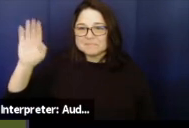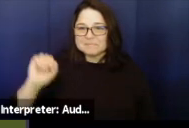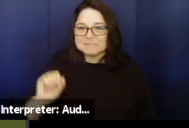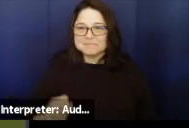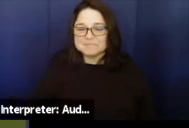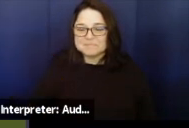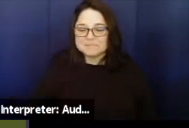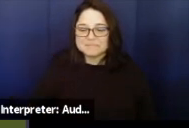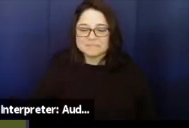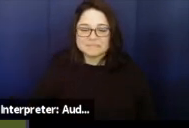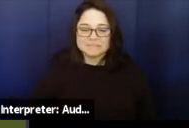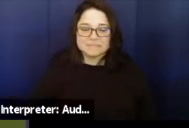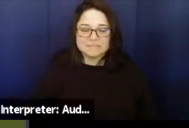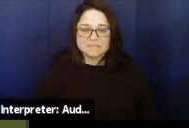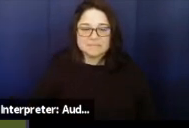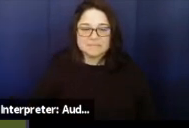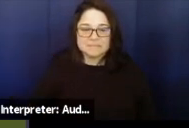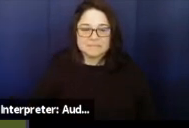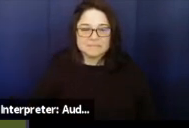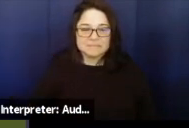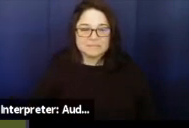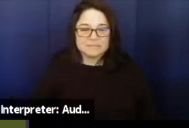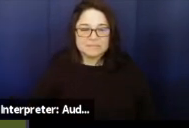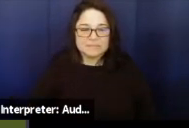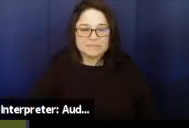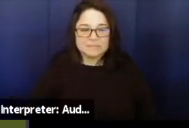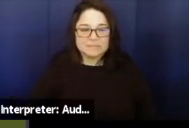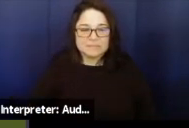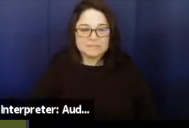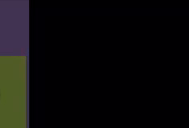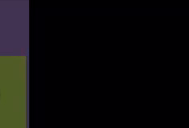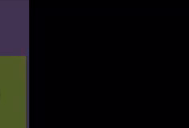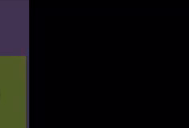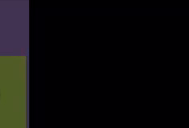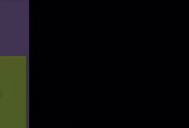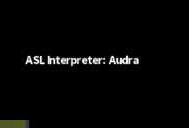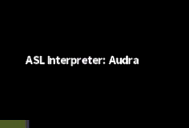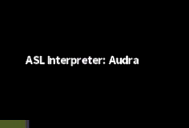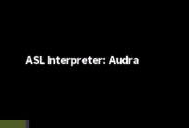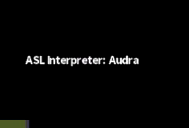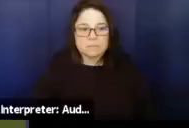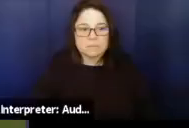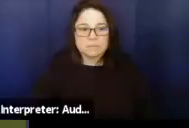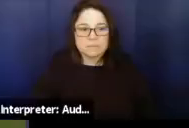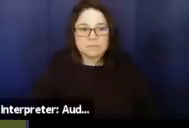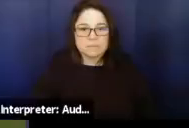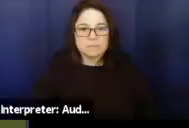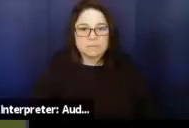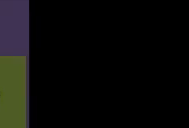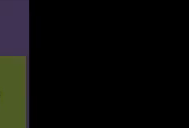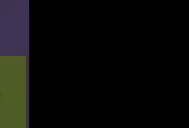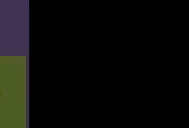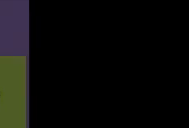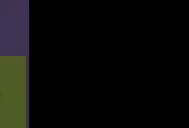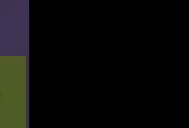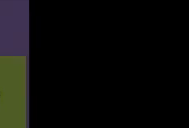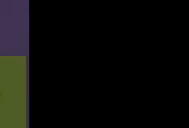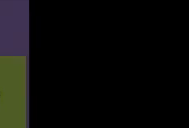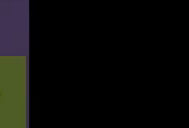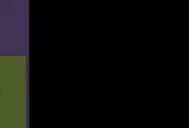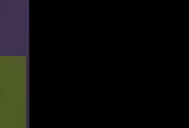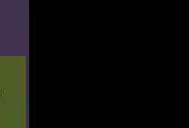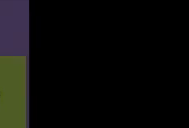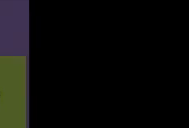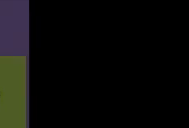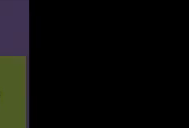an Englishman kneels before a Dutchman who gives him a slice of bread, yet another dig at the British debt owed to the Dutch, while on